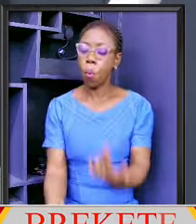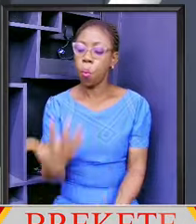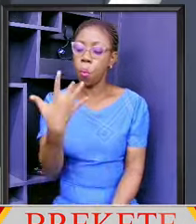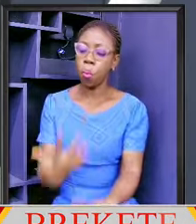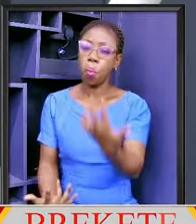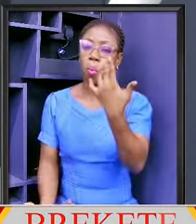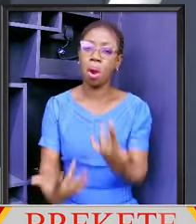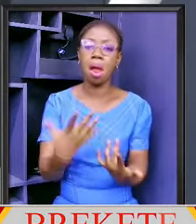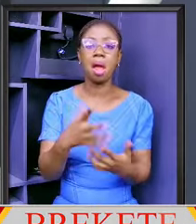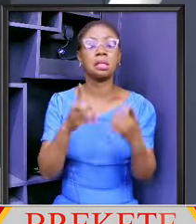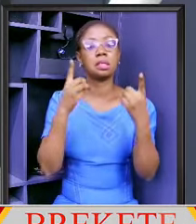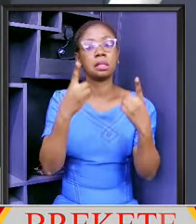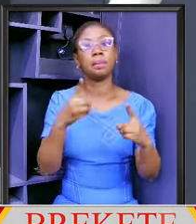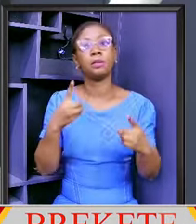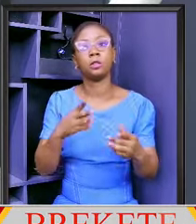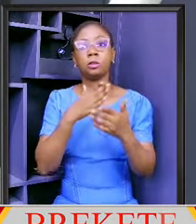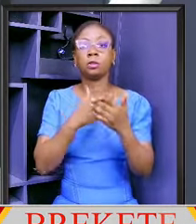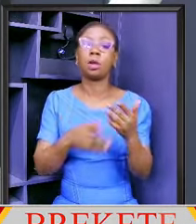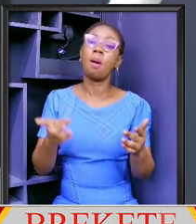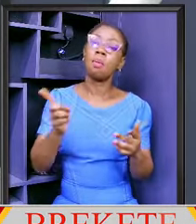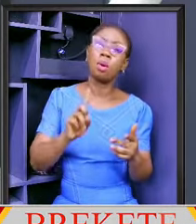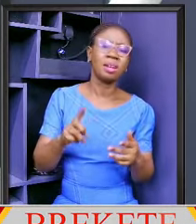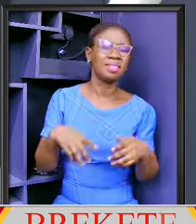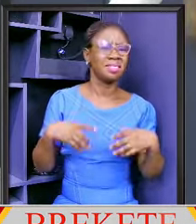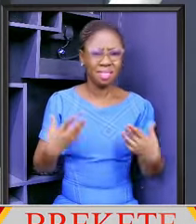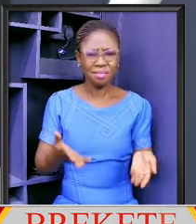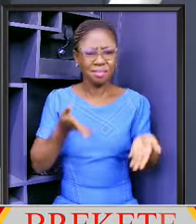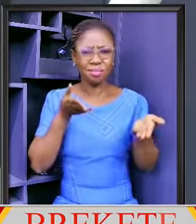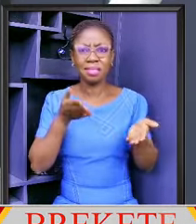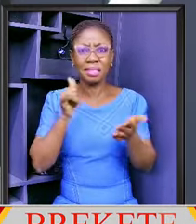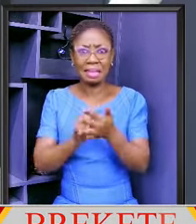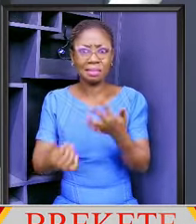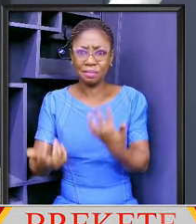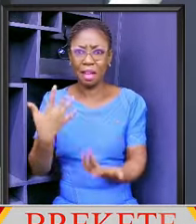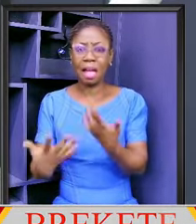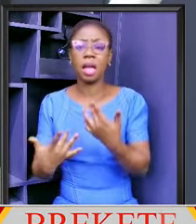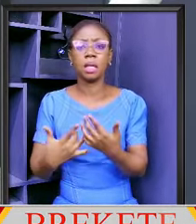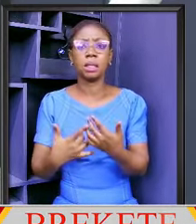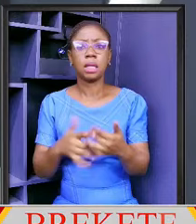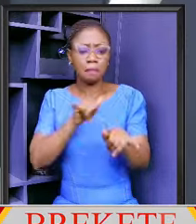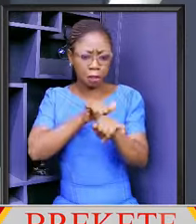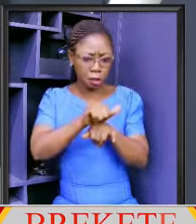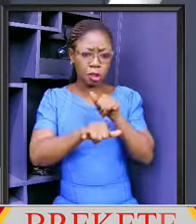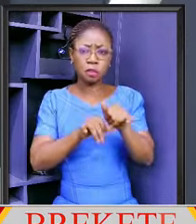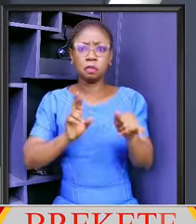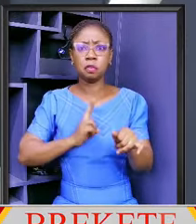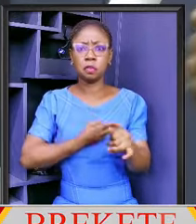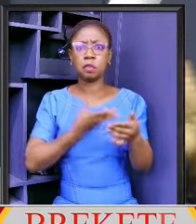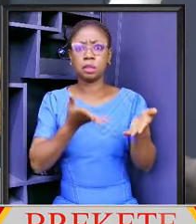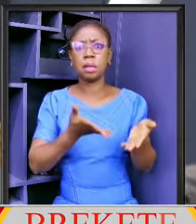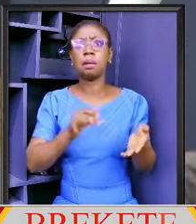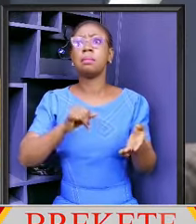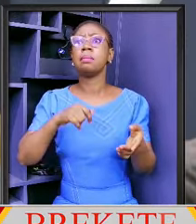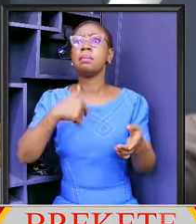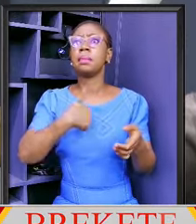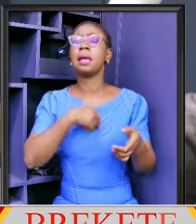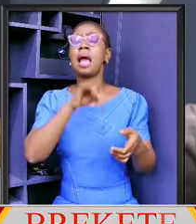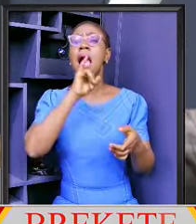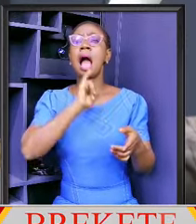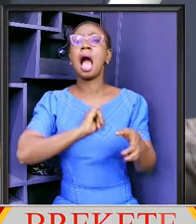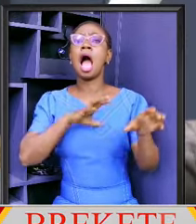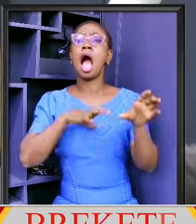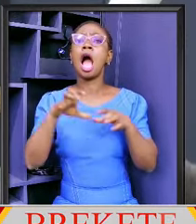ever mislead us here. Yes, David. Where I do announcement say so place they born, I say now bush where